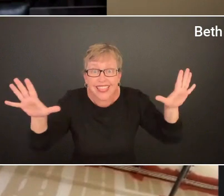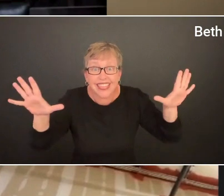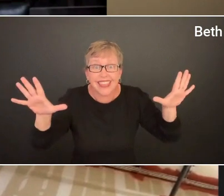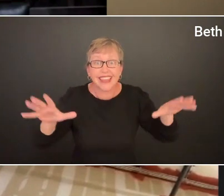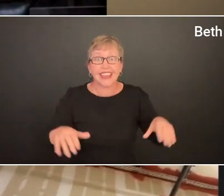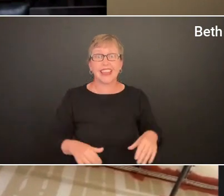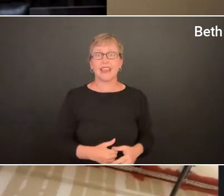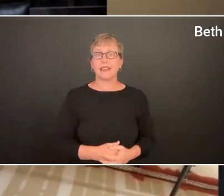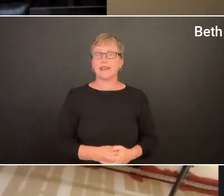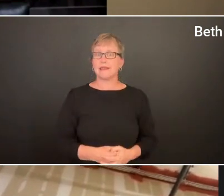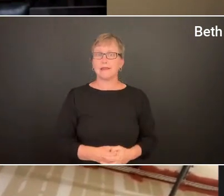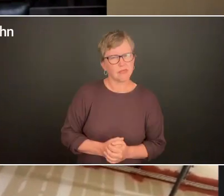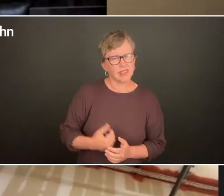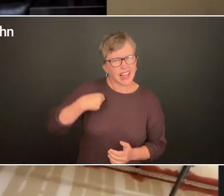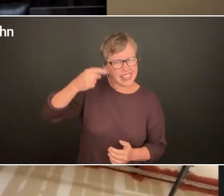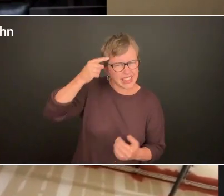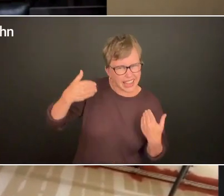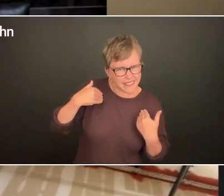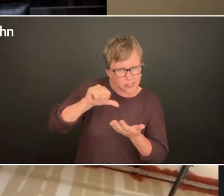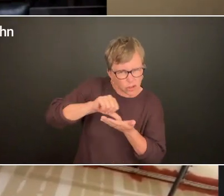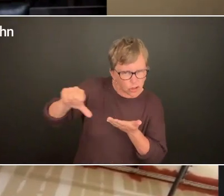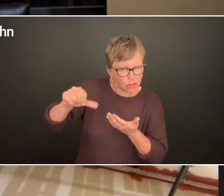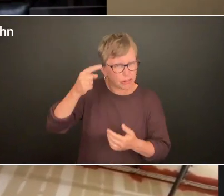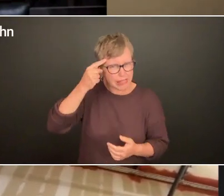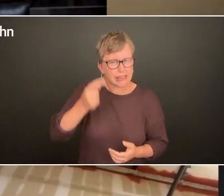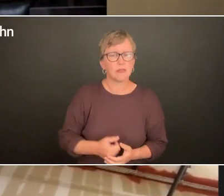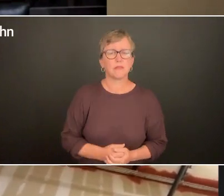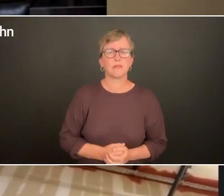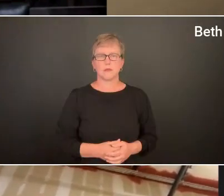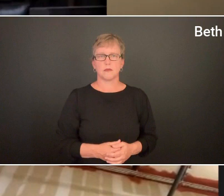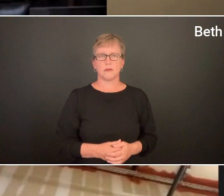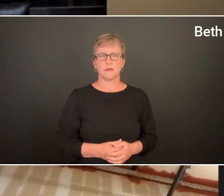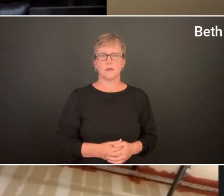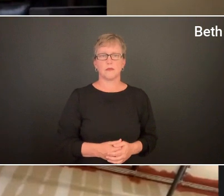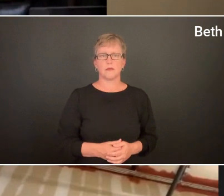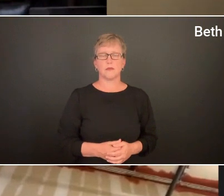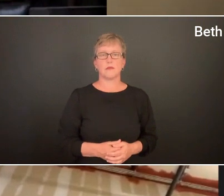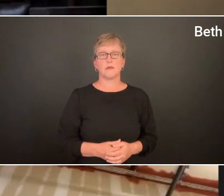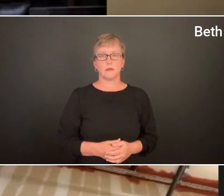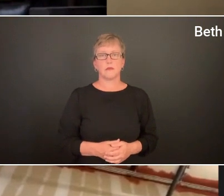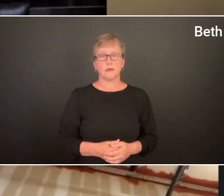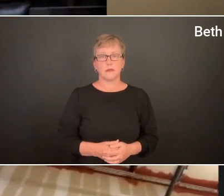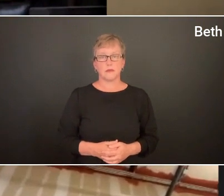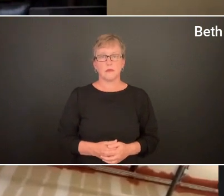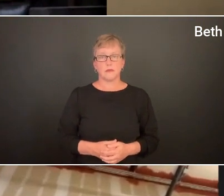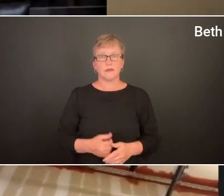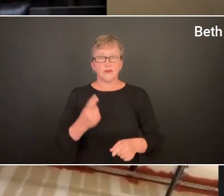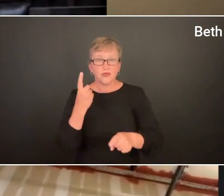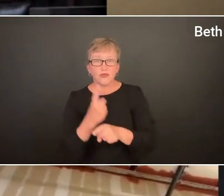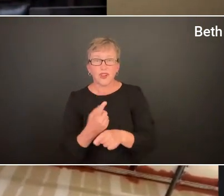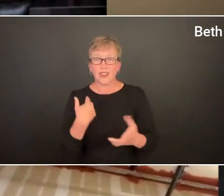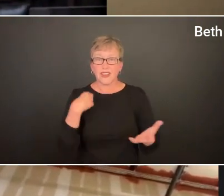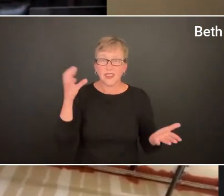Couldn't find anything. There's nothing on there. I think there's a surgery for that, Beth. Yeah. So